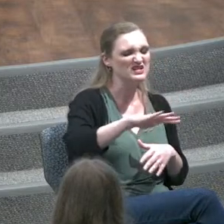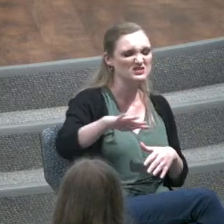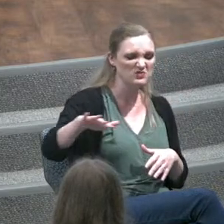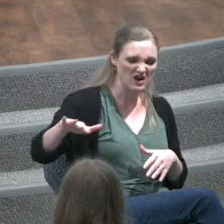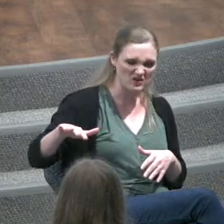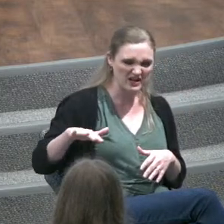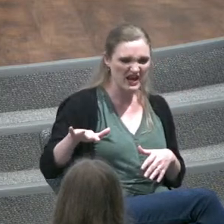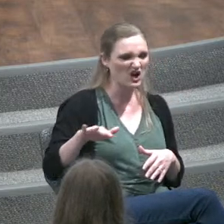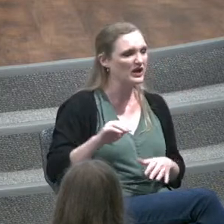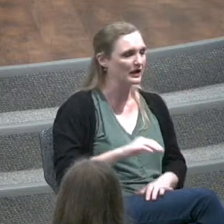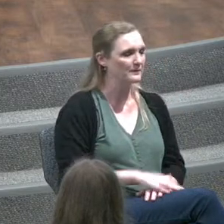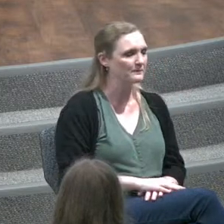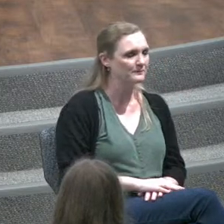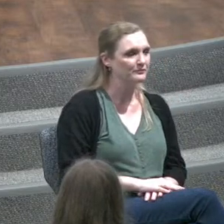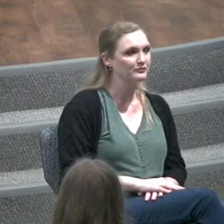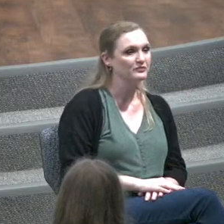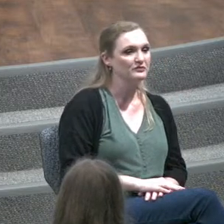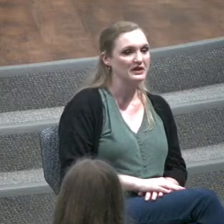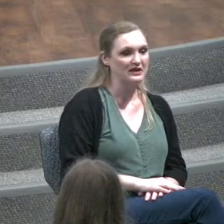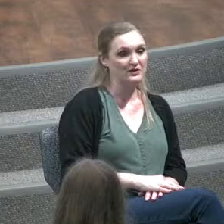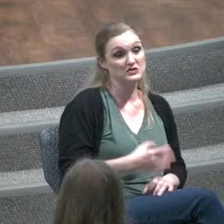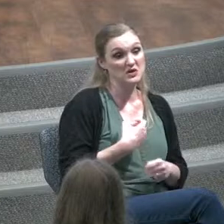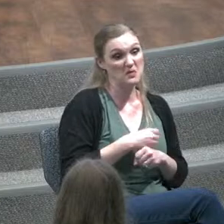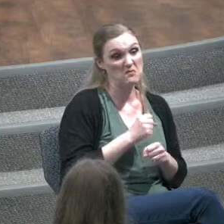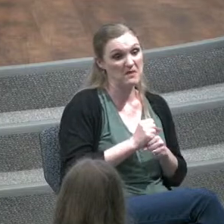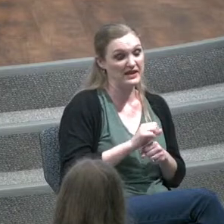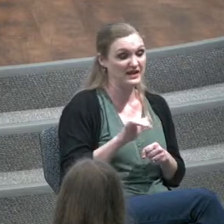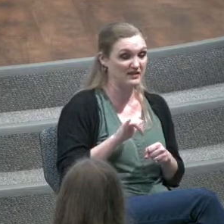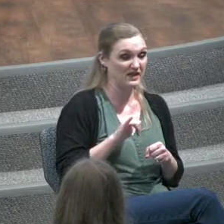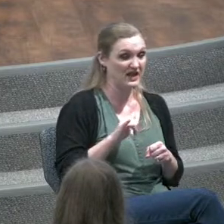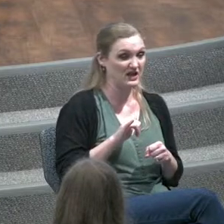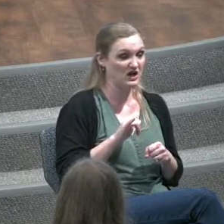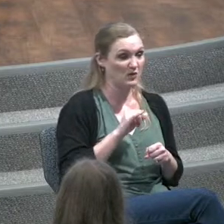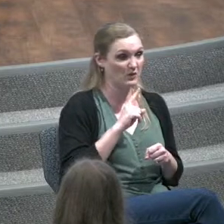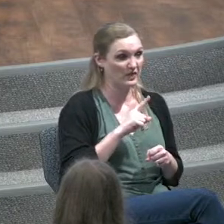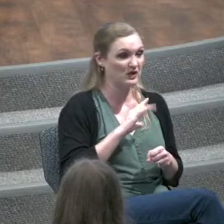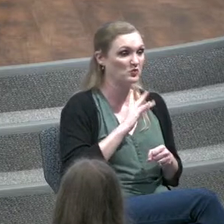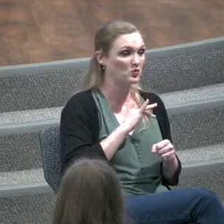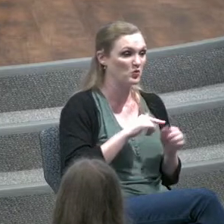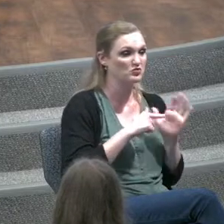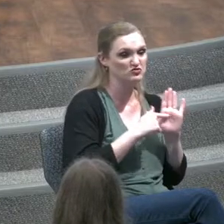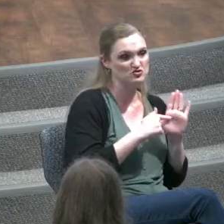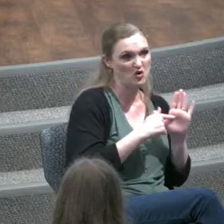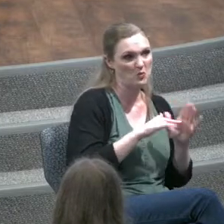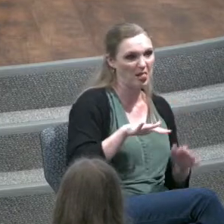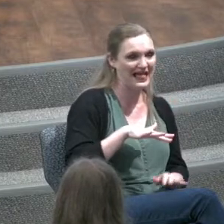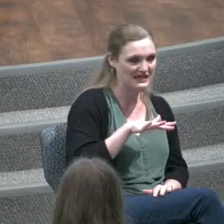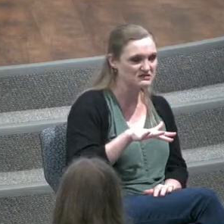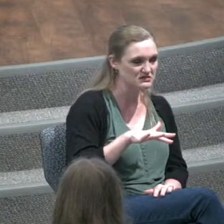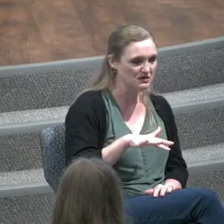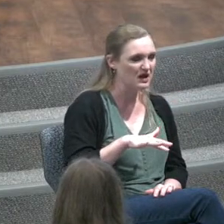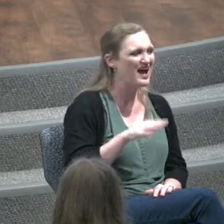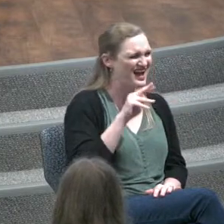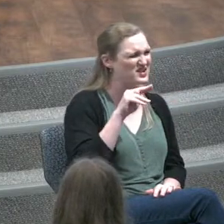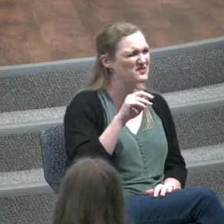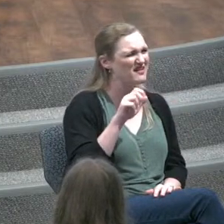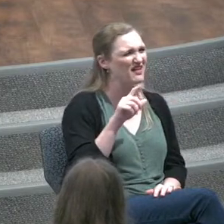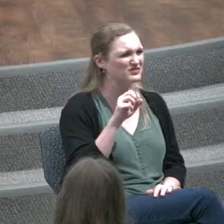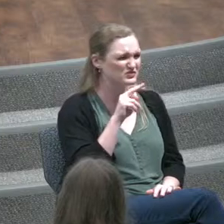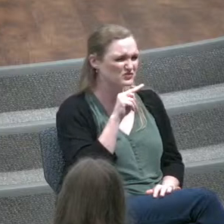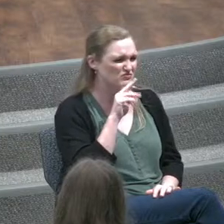area, kind of building it as his showplace, if you will. I know Nelson's talked about that some in his class on Sunday